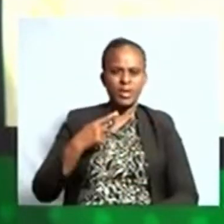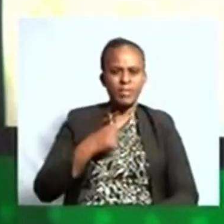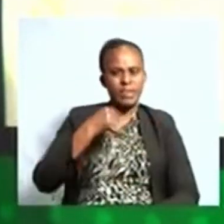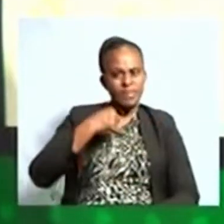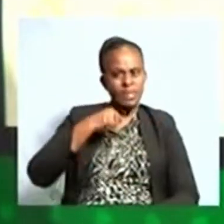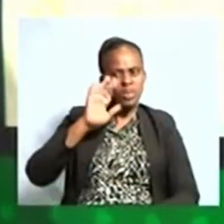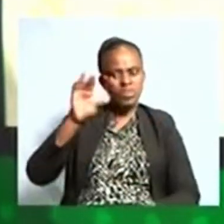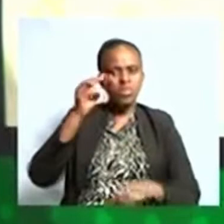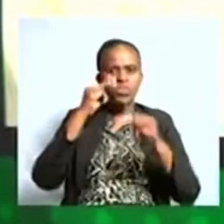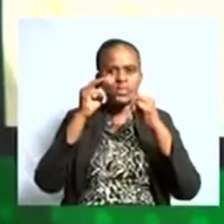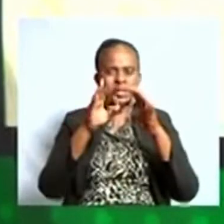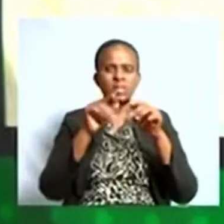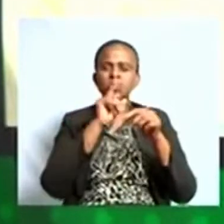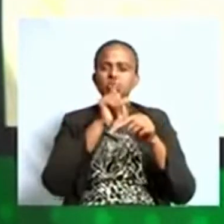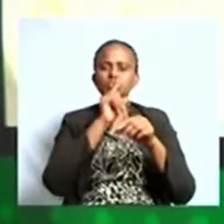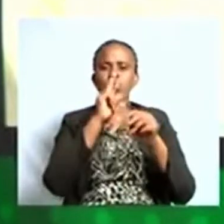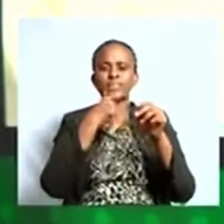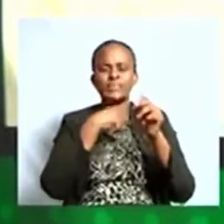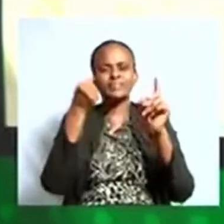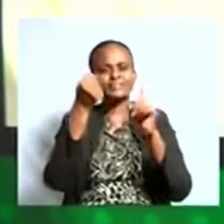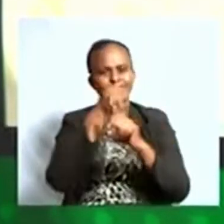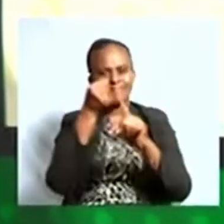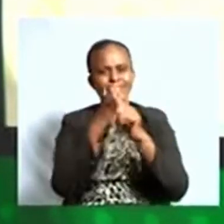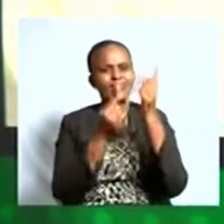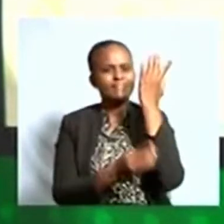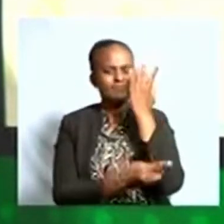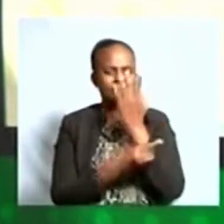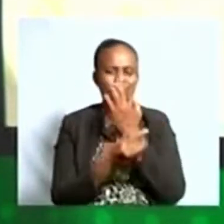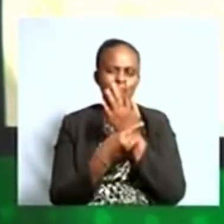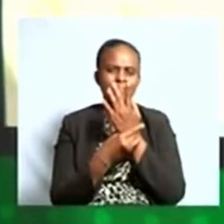messenger to ensure that I spearhead the development.